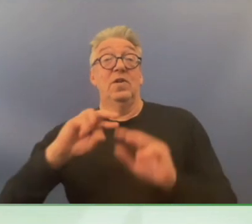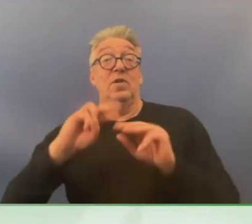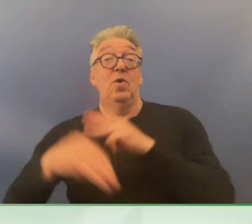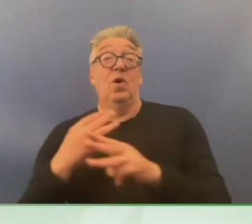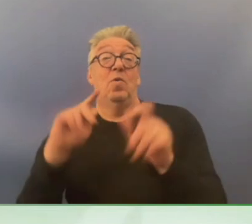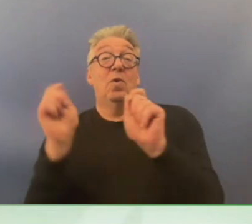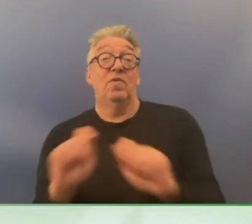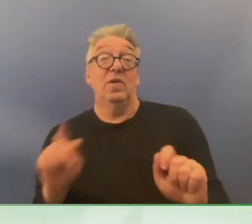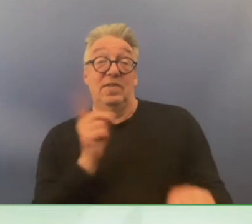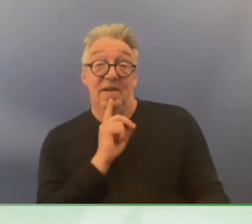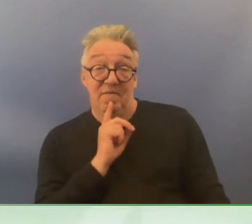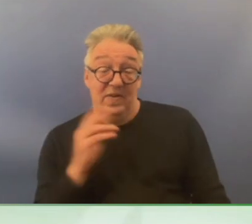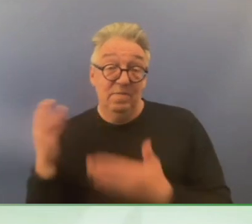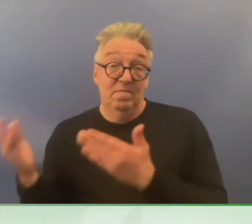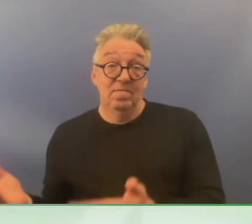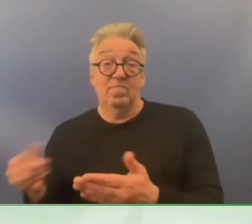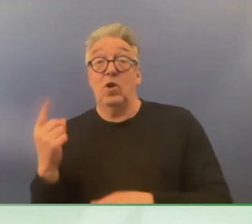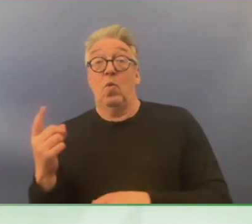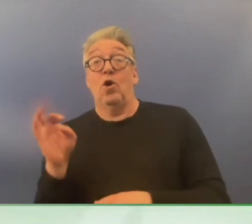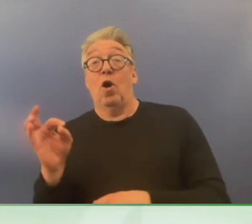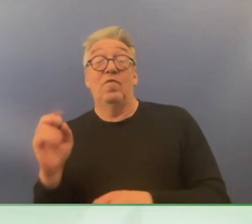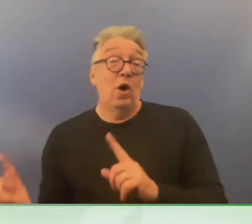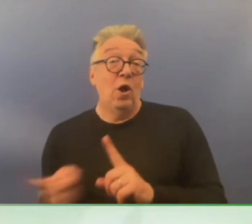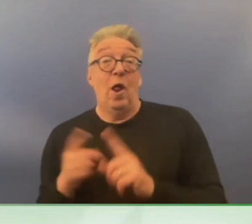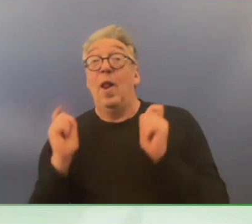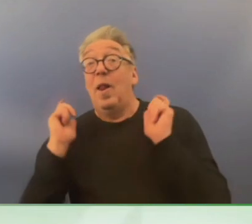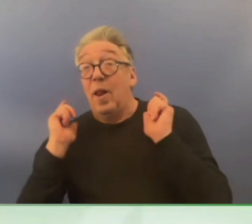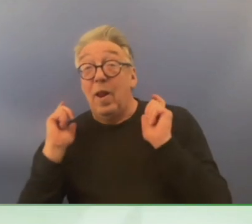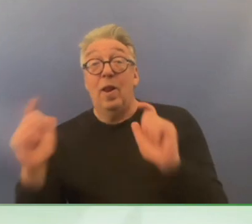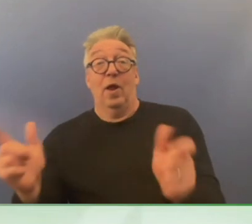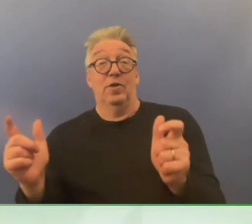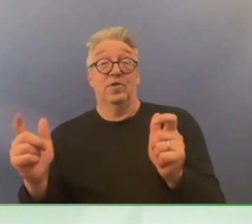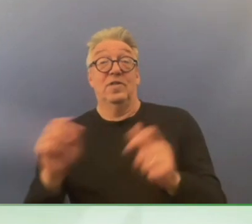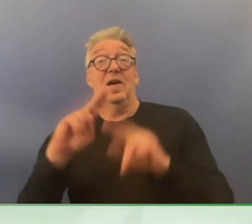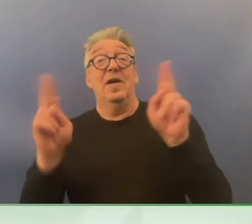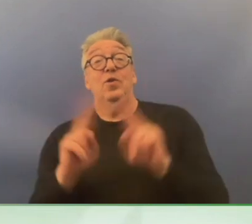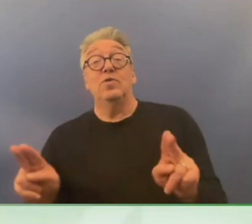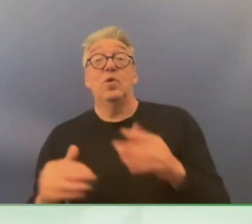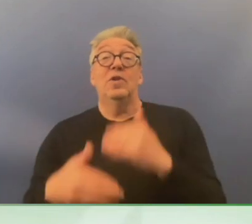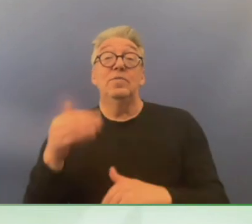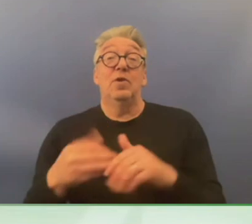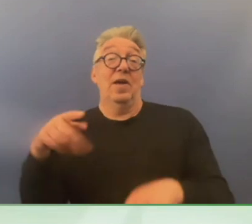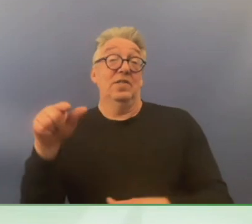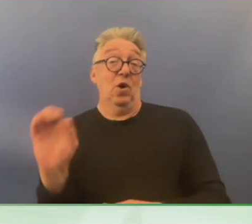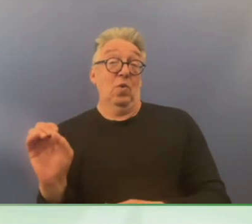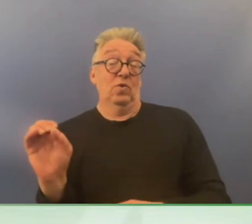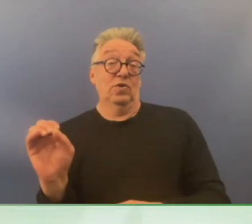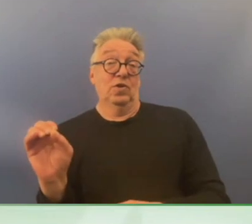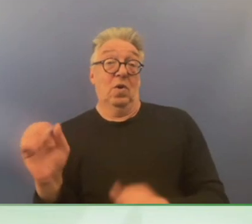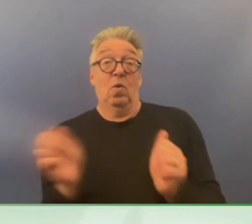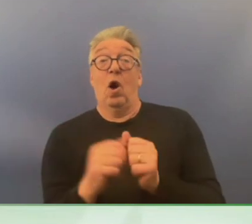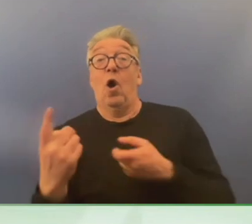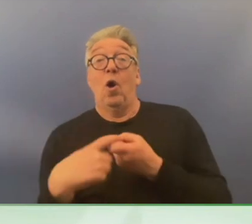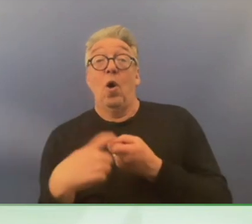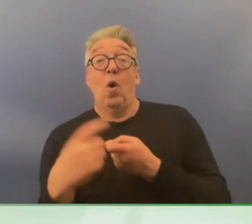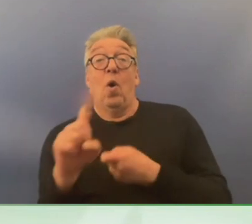of the Deaf, which is one of the largest international disability NGOs with